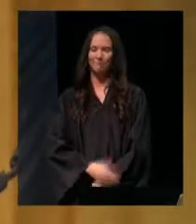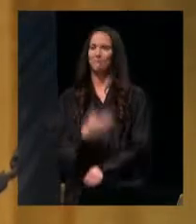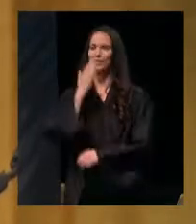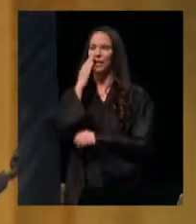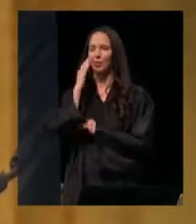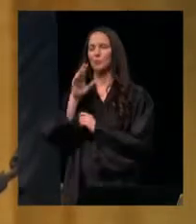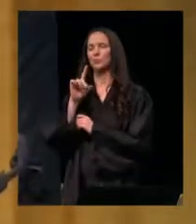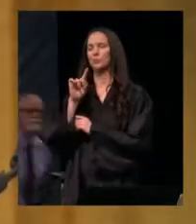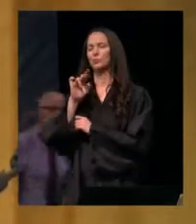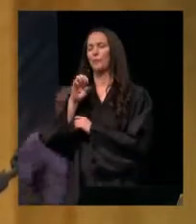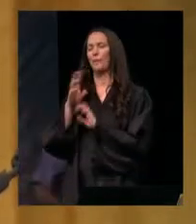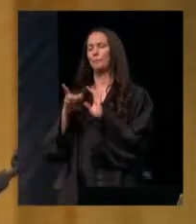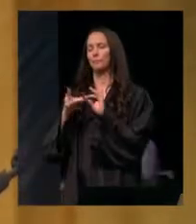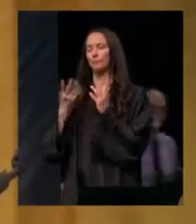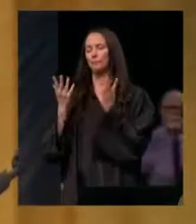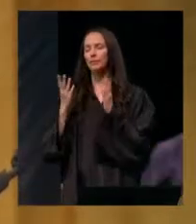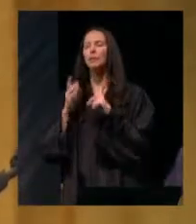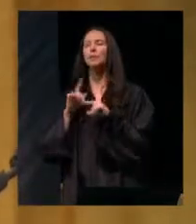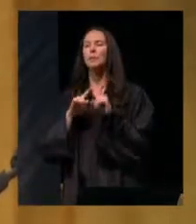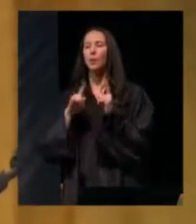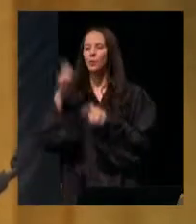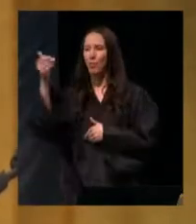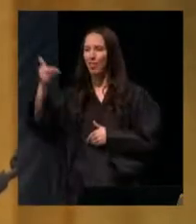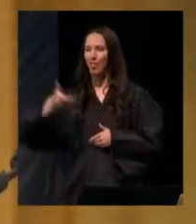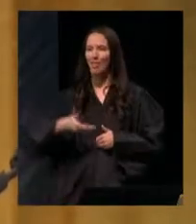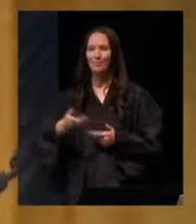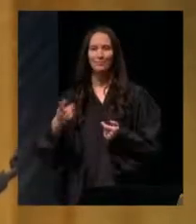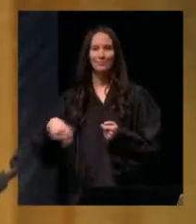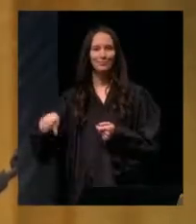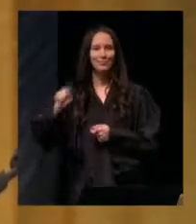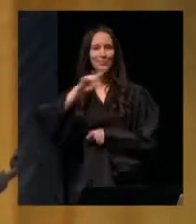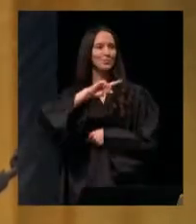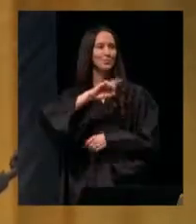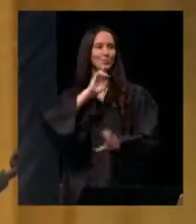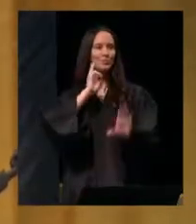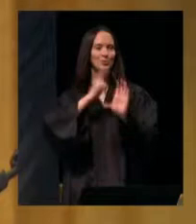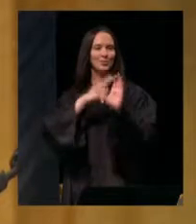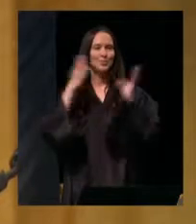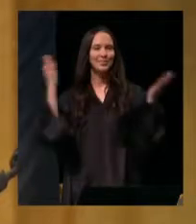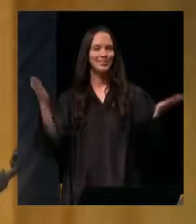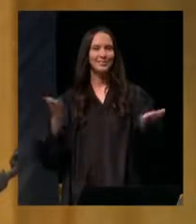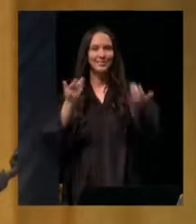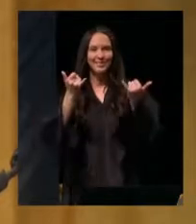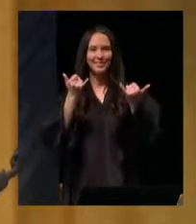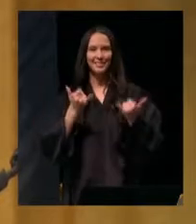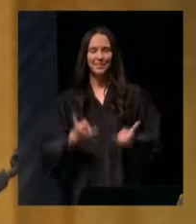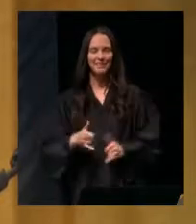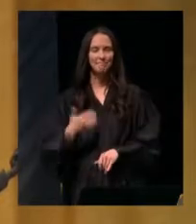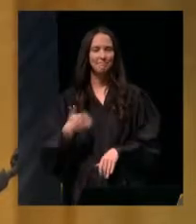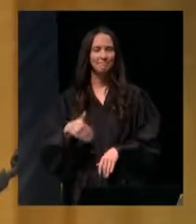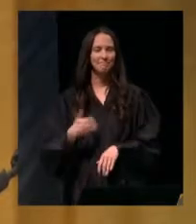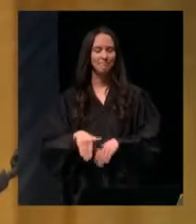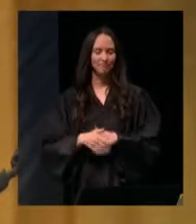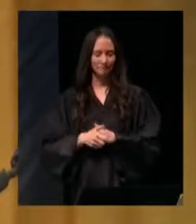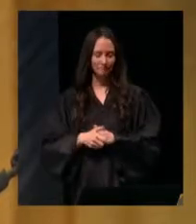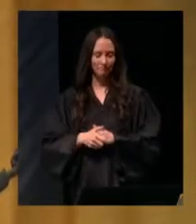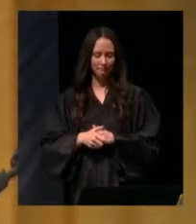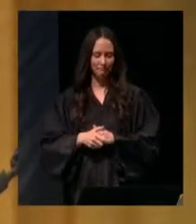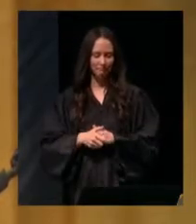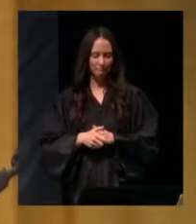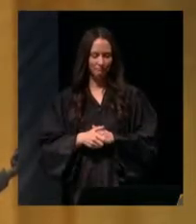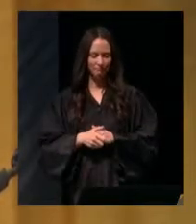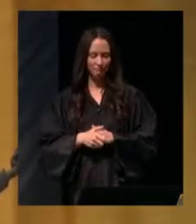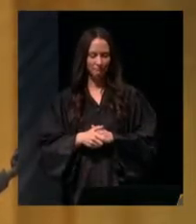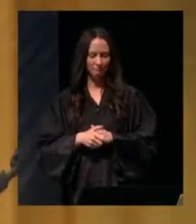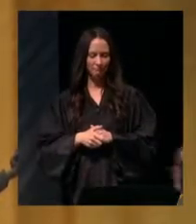this earlier, but I'd also like to welcome everyone who came to join these graduates on this very special day. I'm not